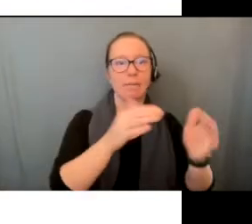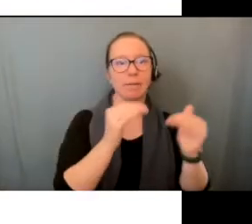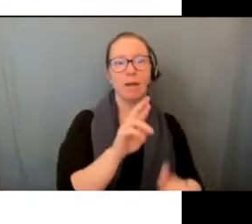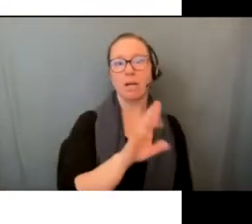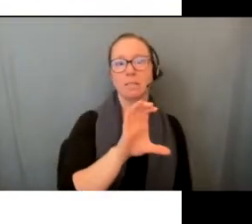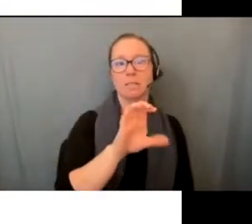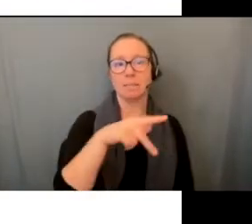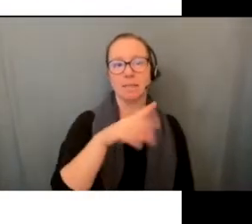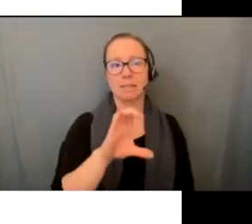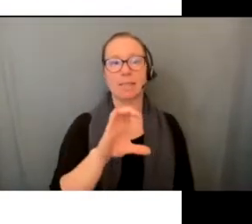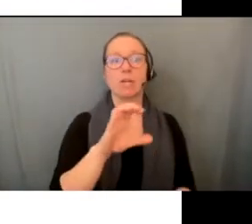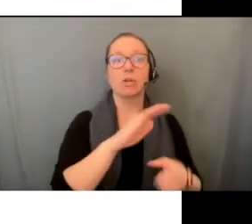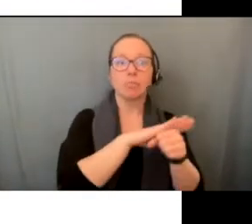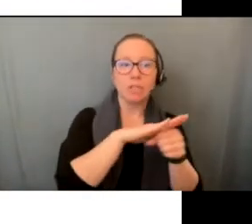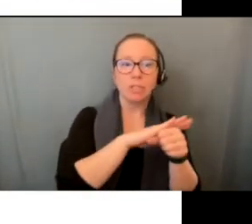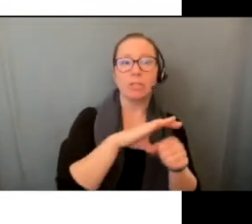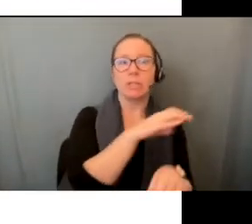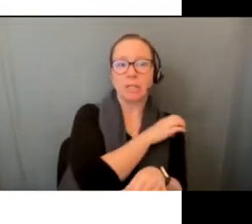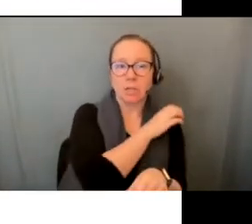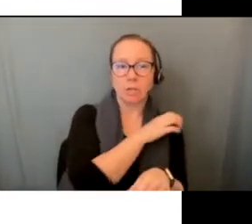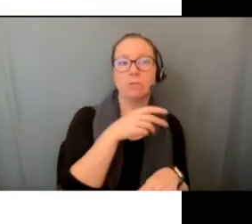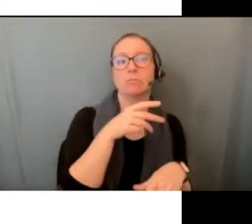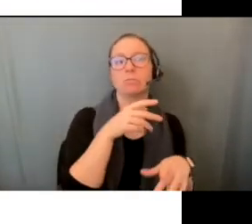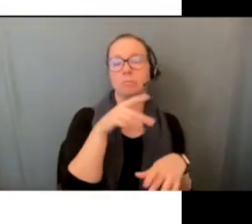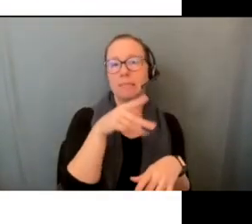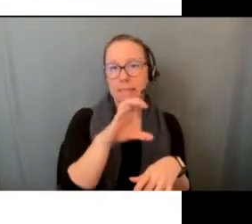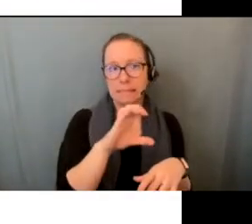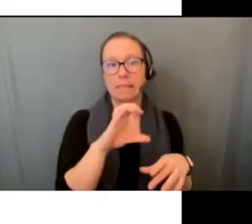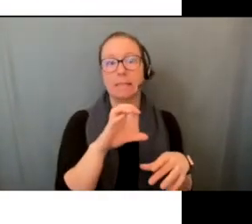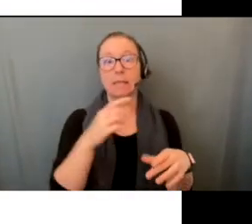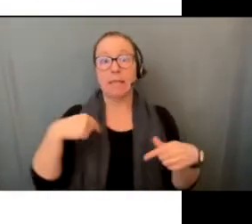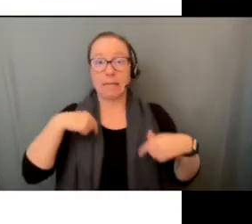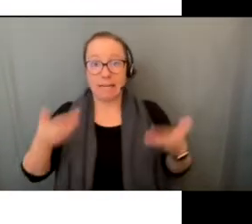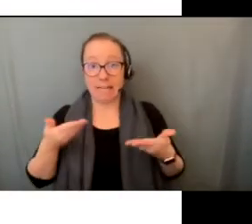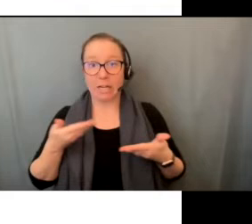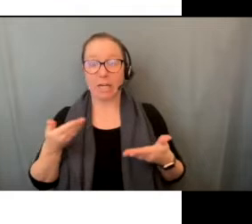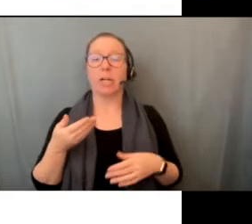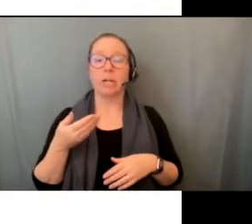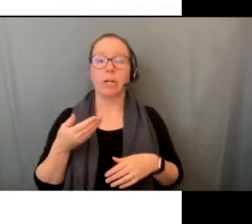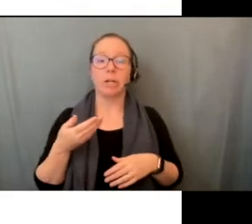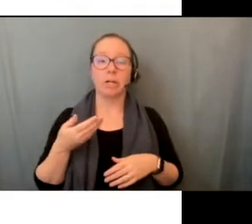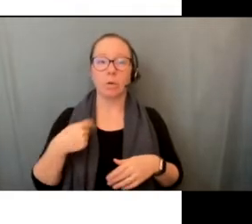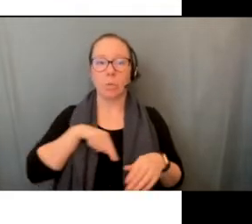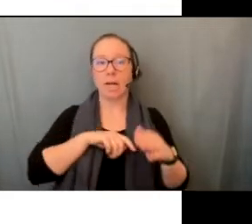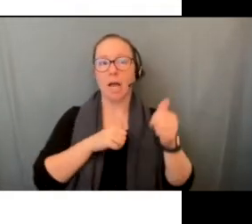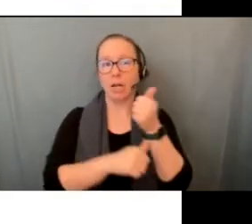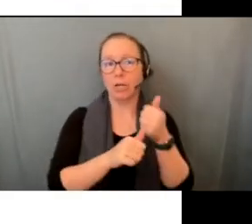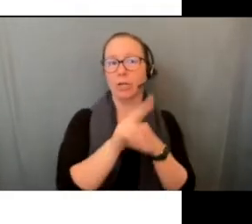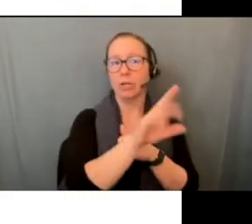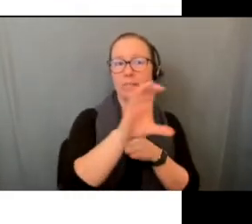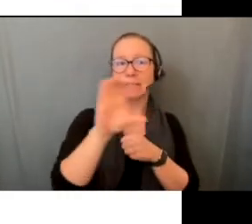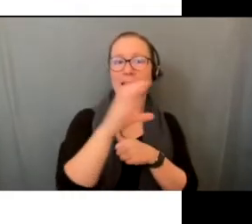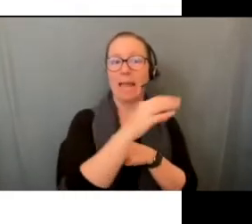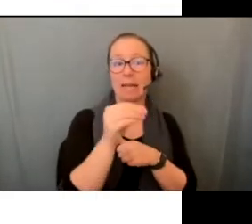is Regional Clinical Performance Council. Here in Franklin and Grand Isle County, we operate right now under a UCC and RCPC structure.